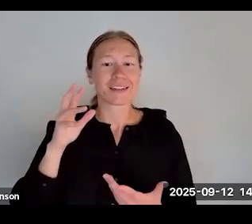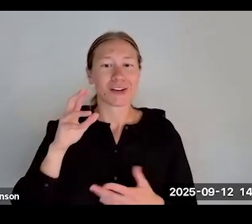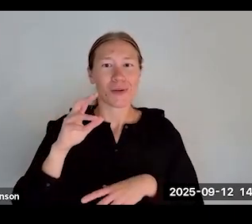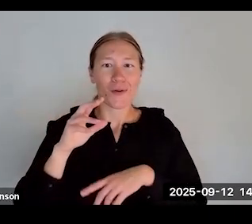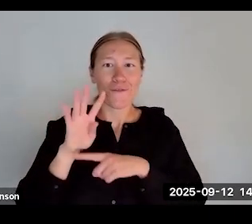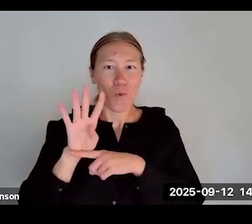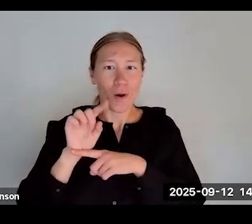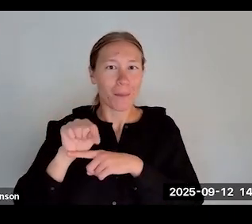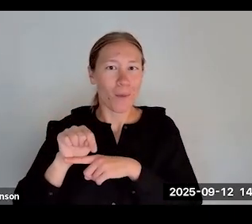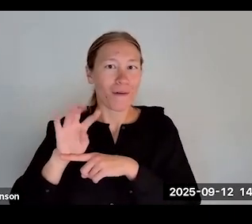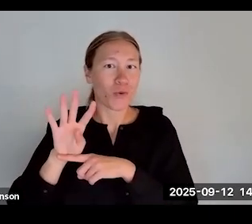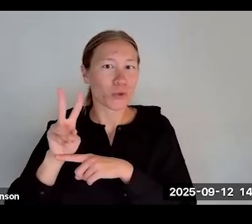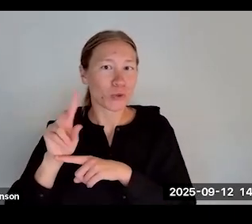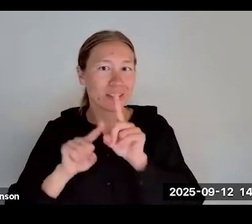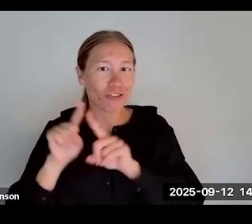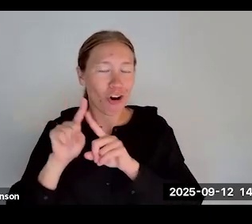stars on Goodreads.